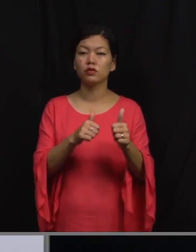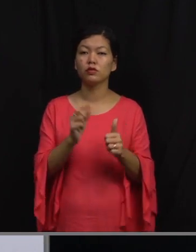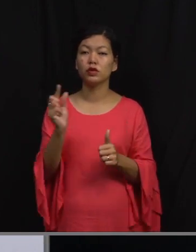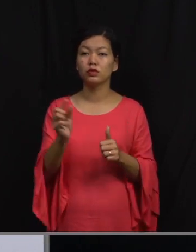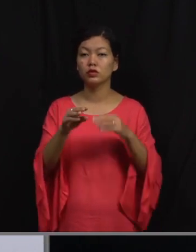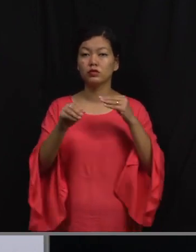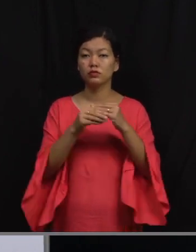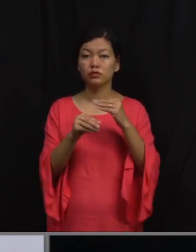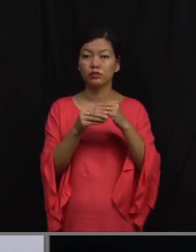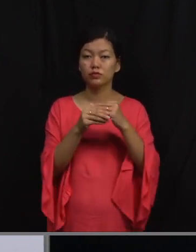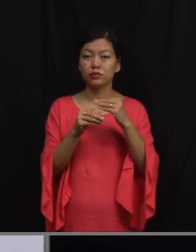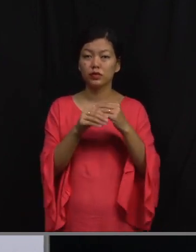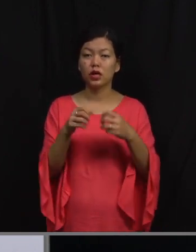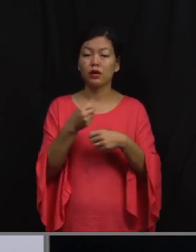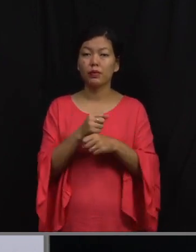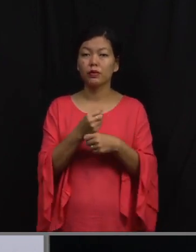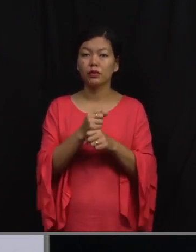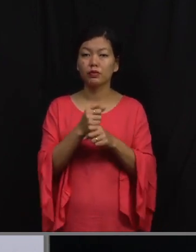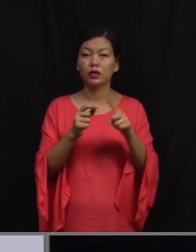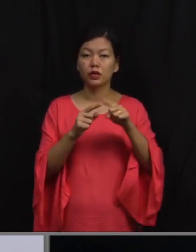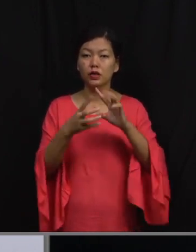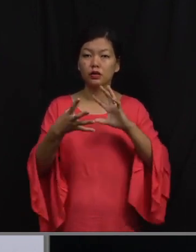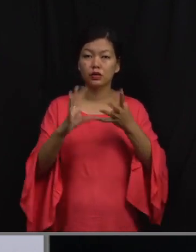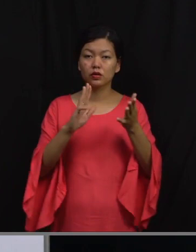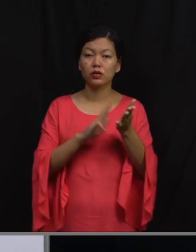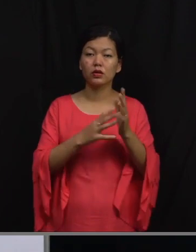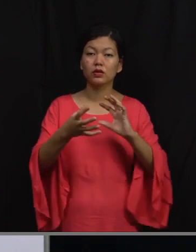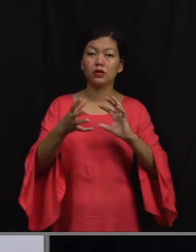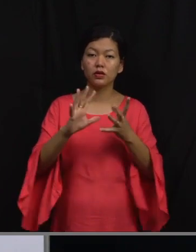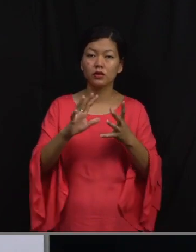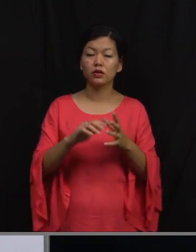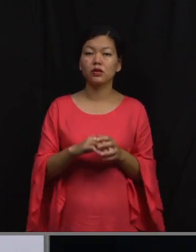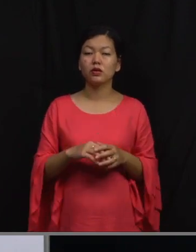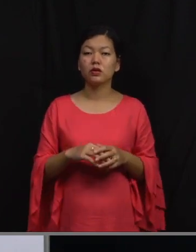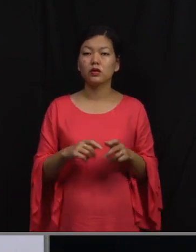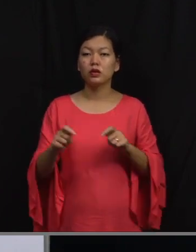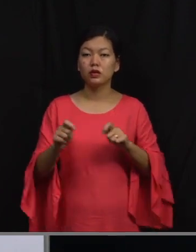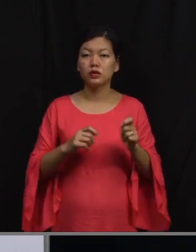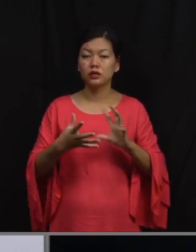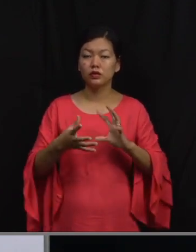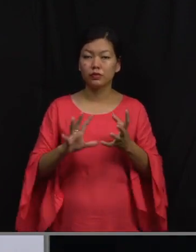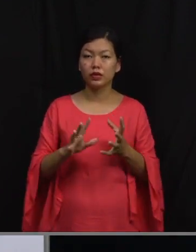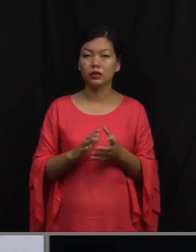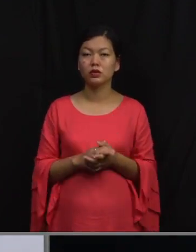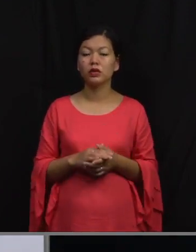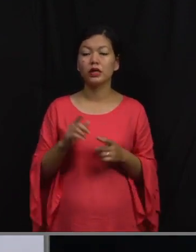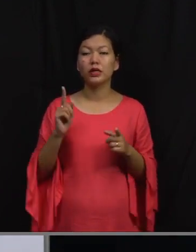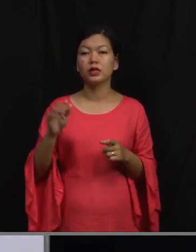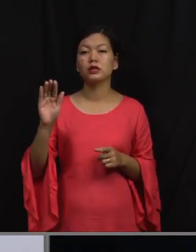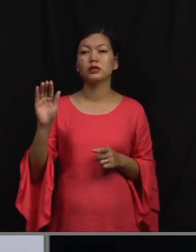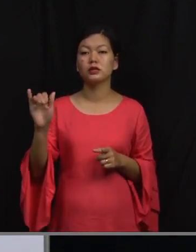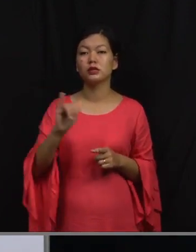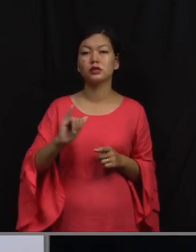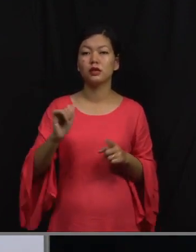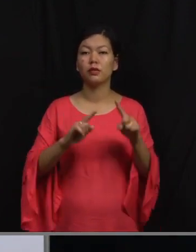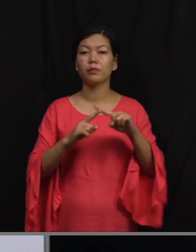this law to build some machines, build some systems, this is what we call technology, right? Technology is what you can see, the car, right?